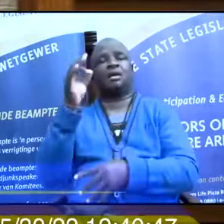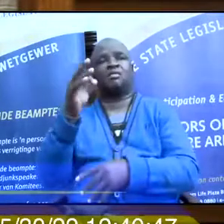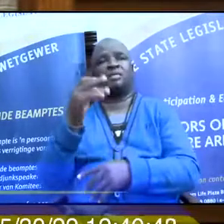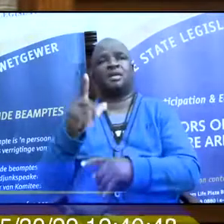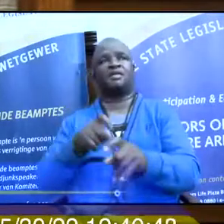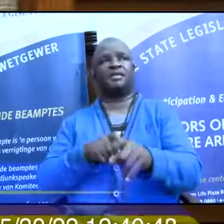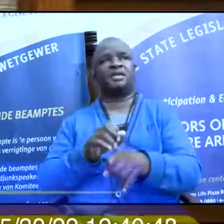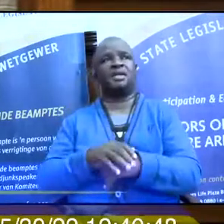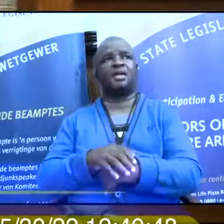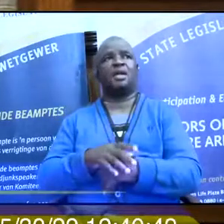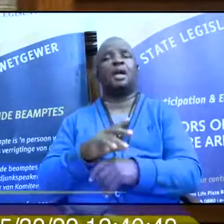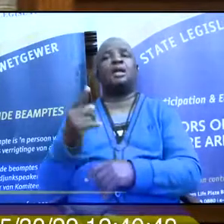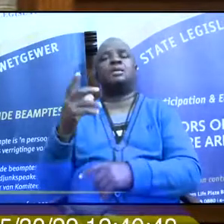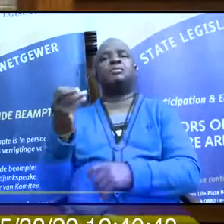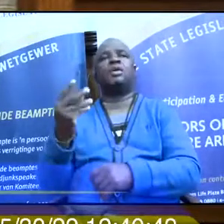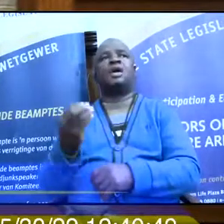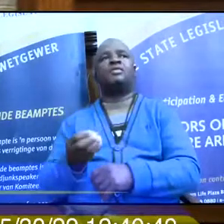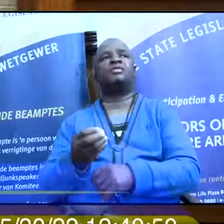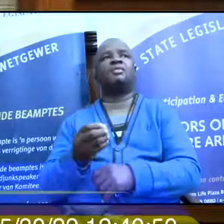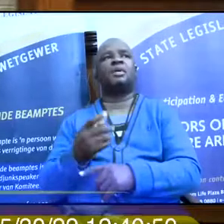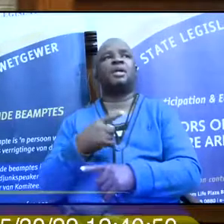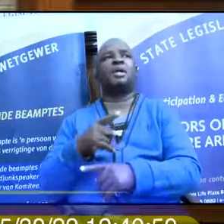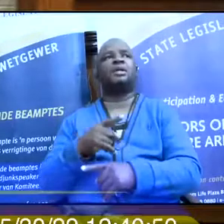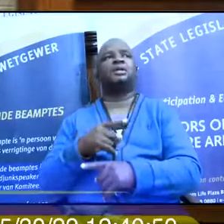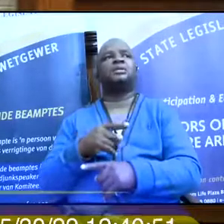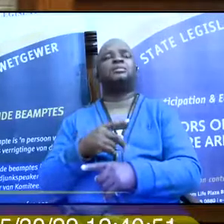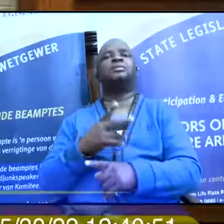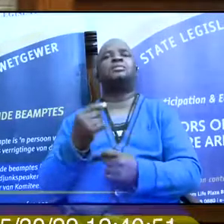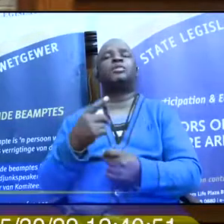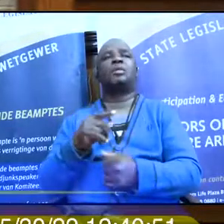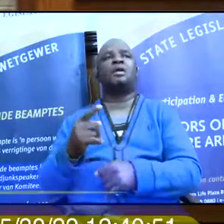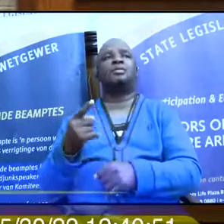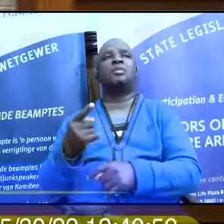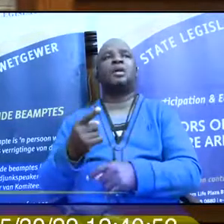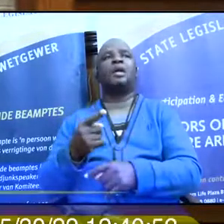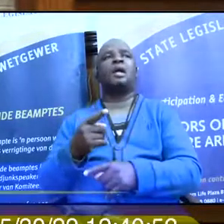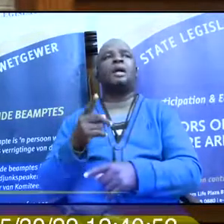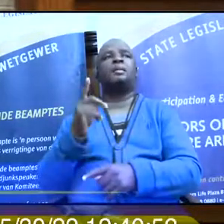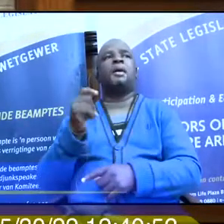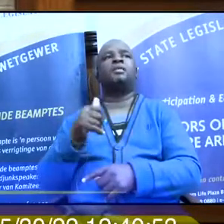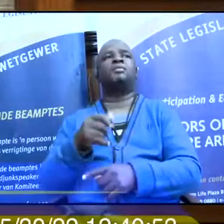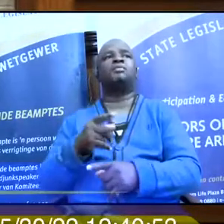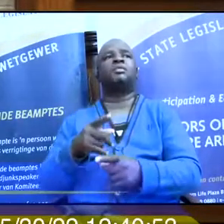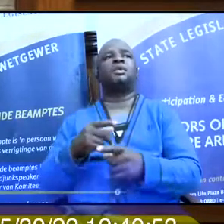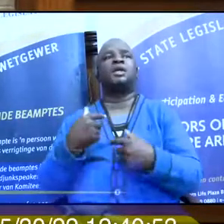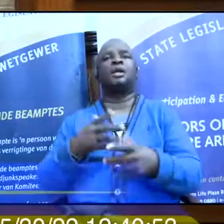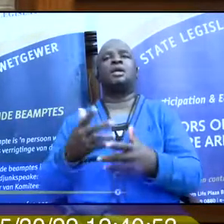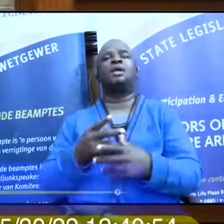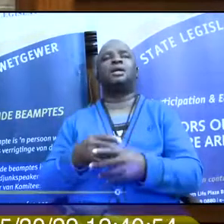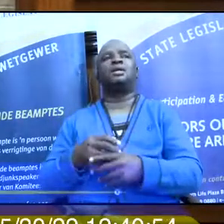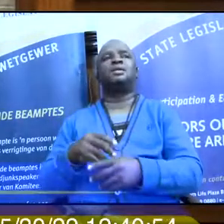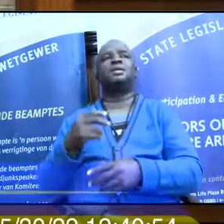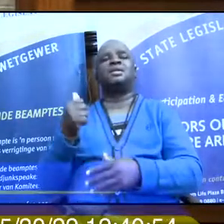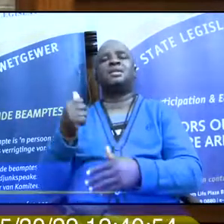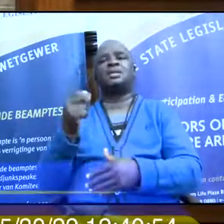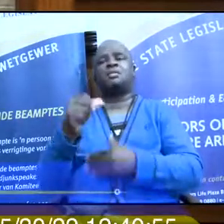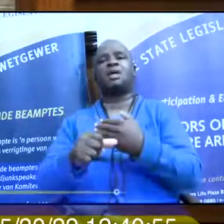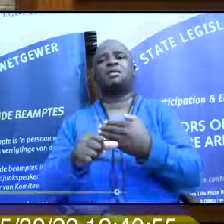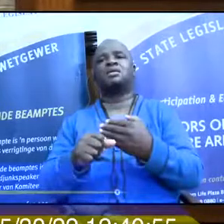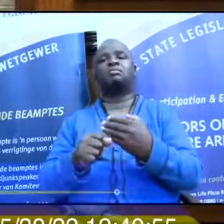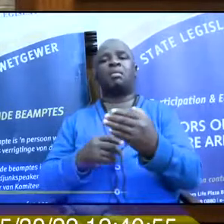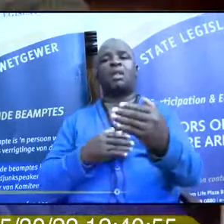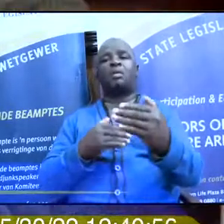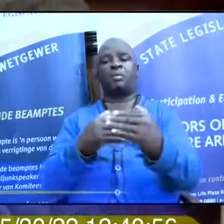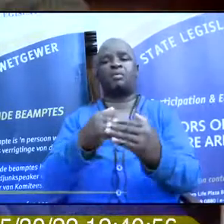uh outstanding payments of their overtime that third one from about six months close to a year